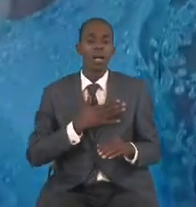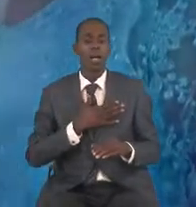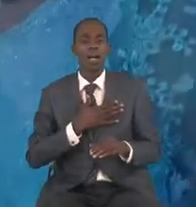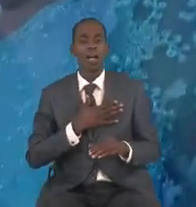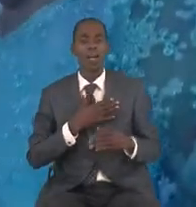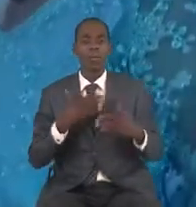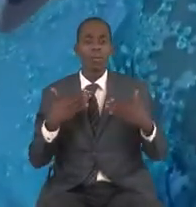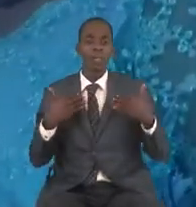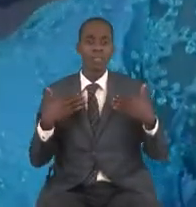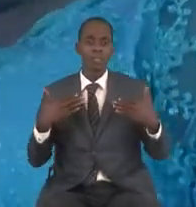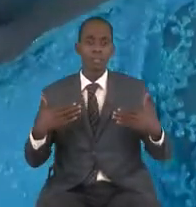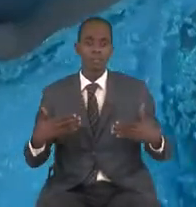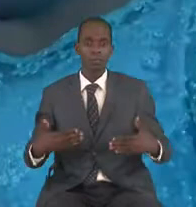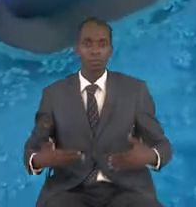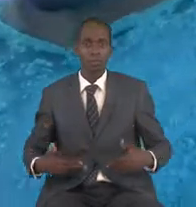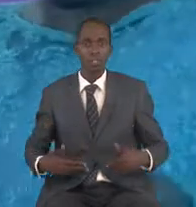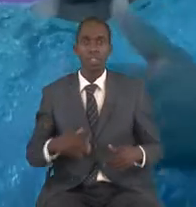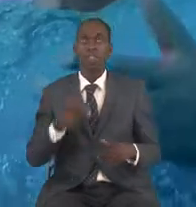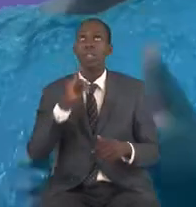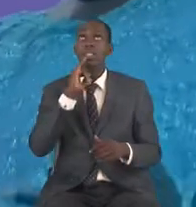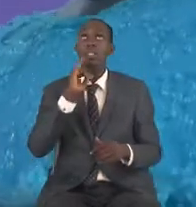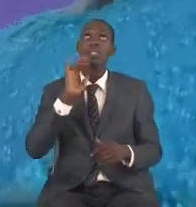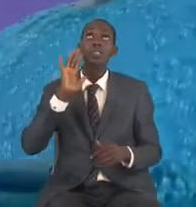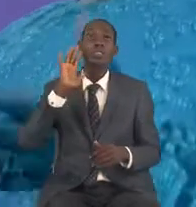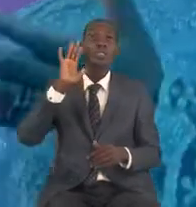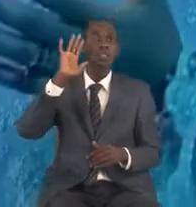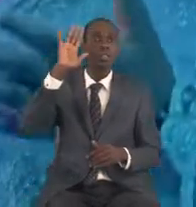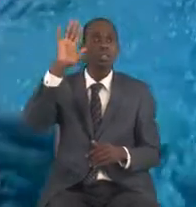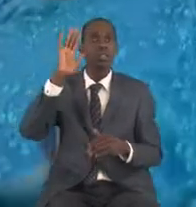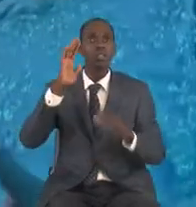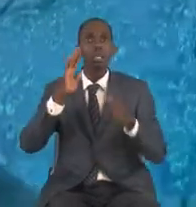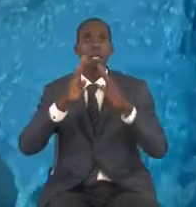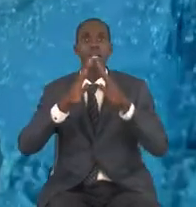my body is your